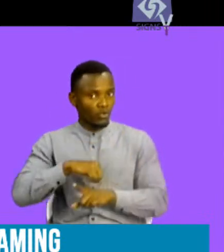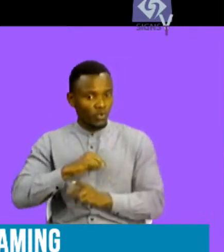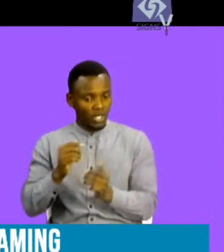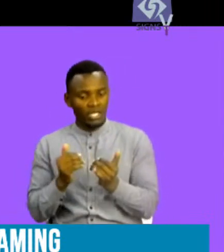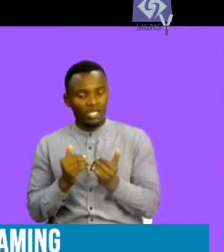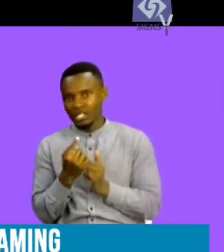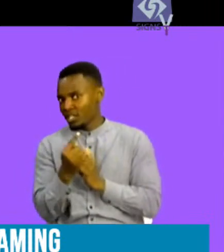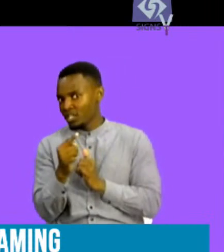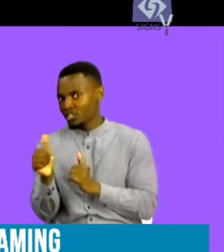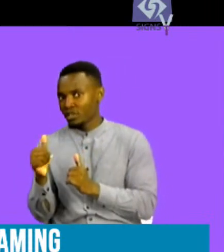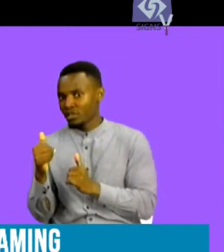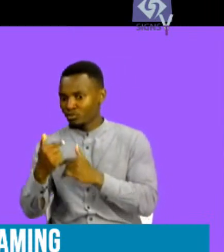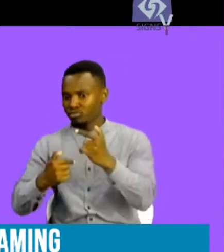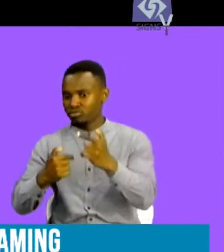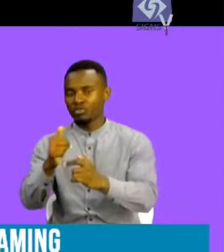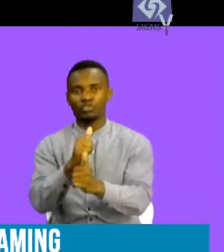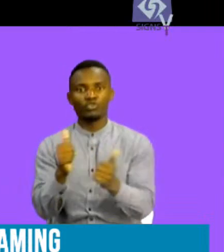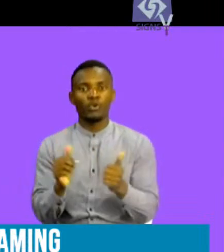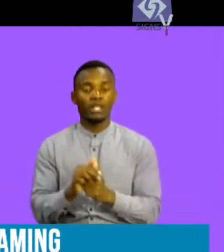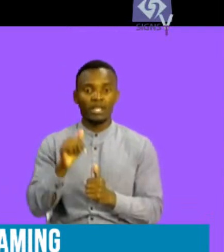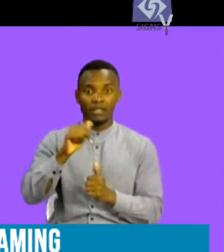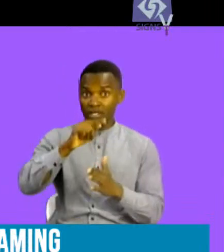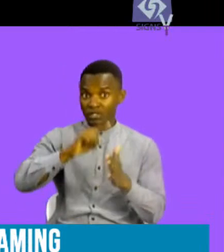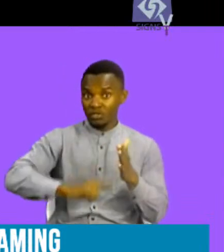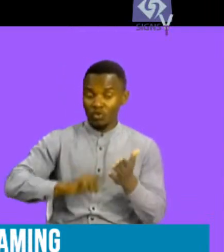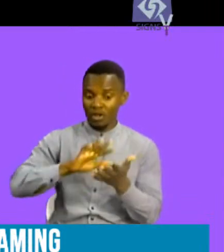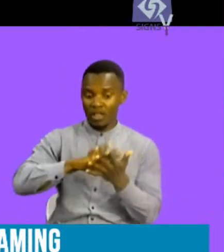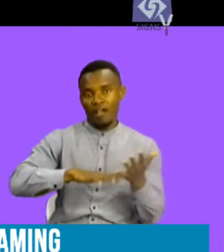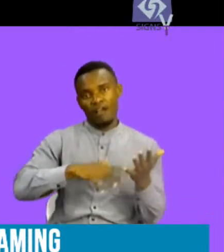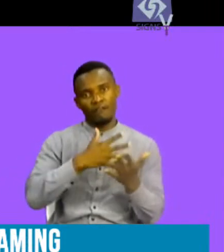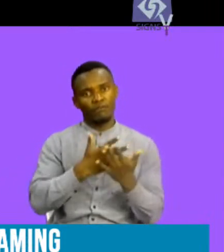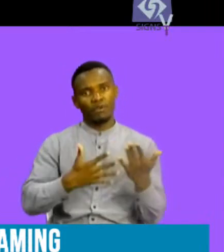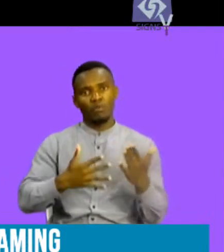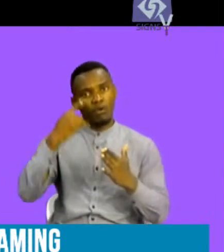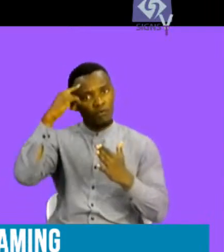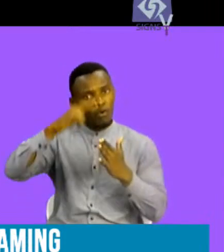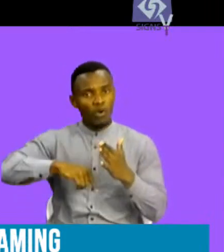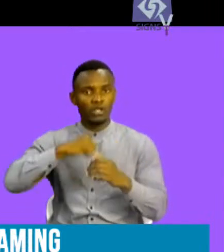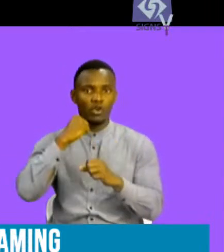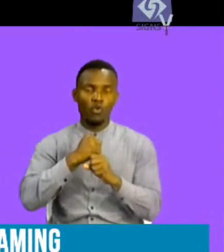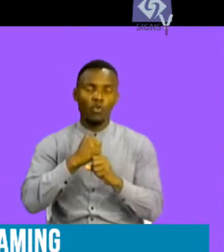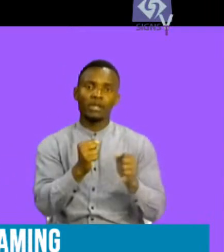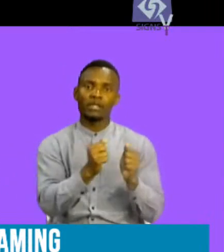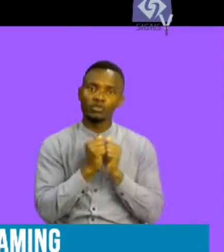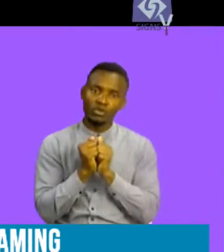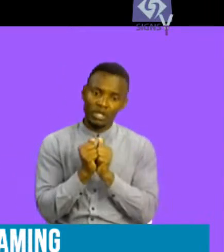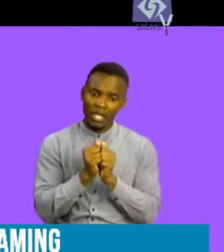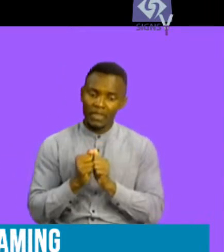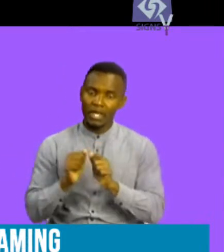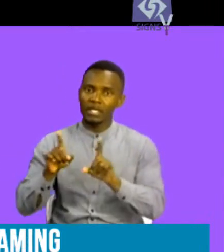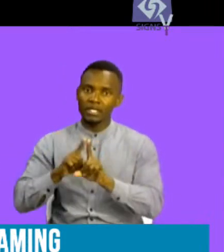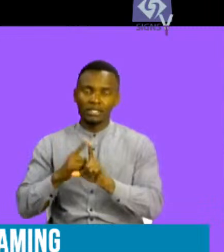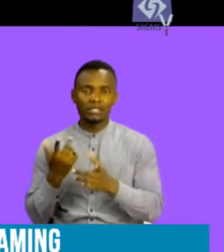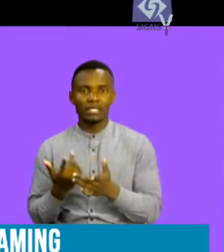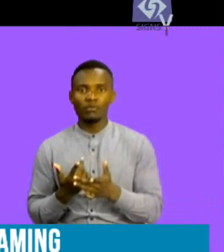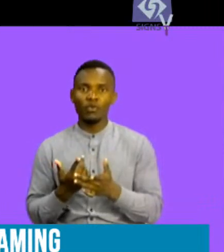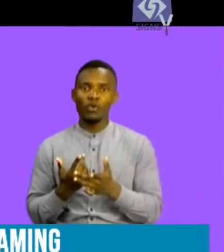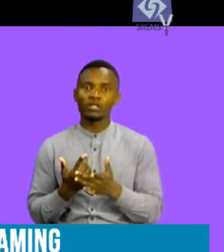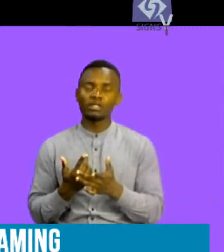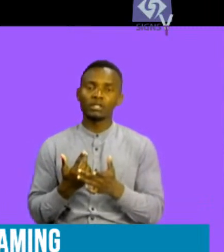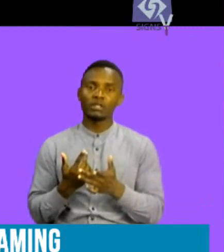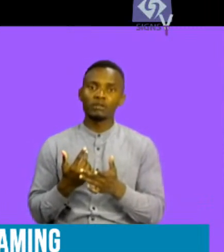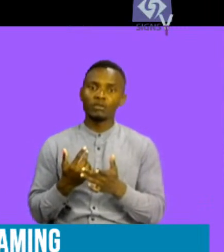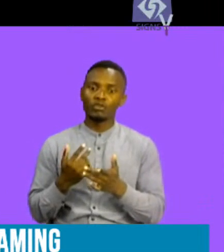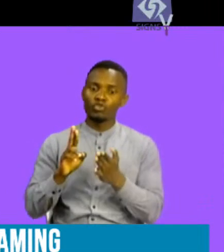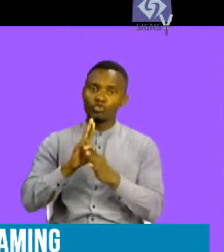can move on. So this is just a framework of working together and creating uniformity, harnessing resources and